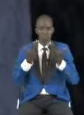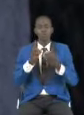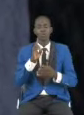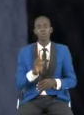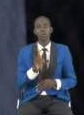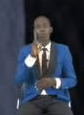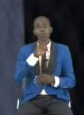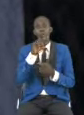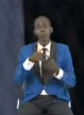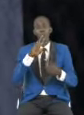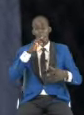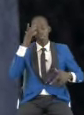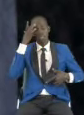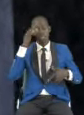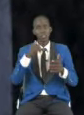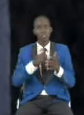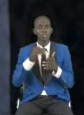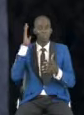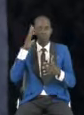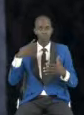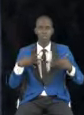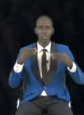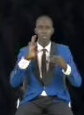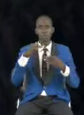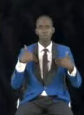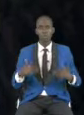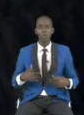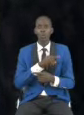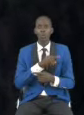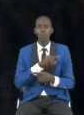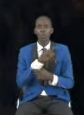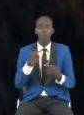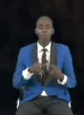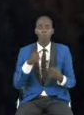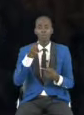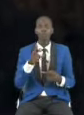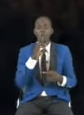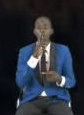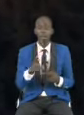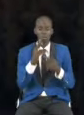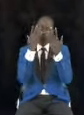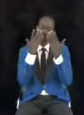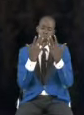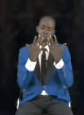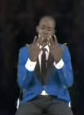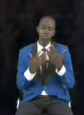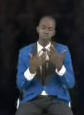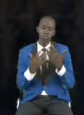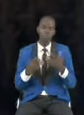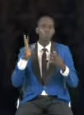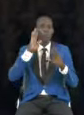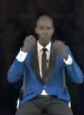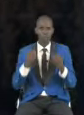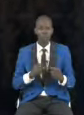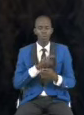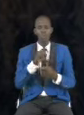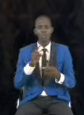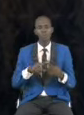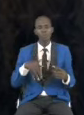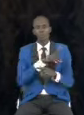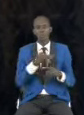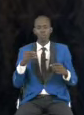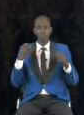your body. When you are sorrowful, it will bring you joy. When it appears strength is gone, new life and